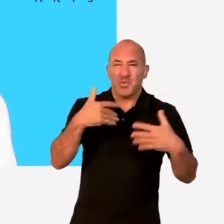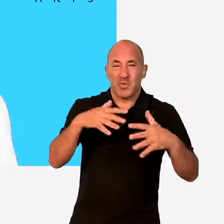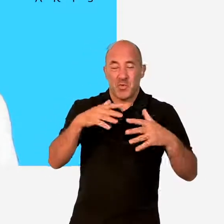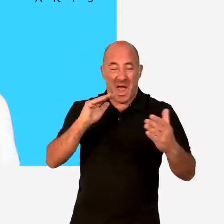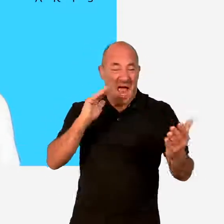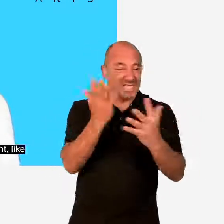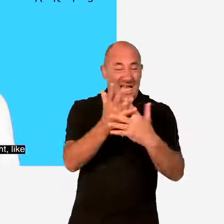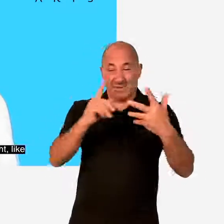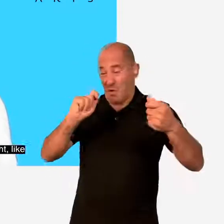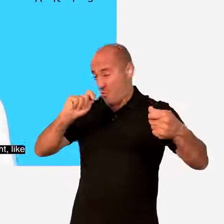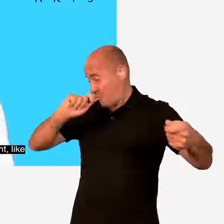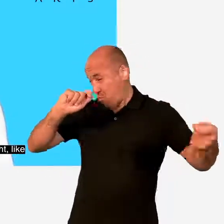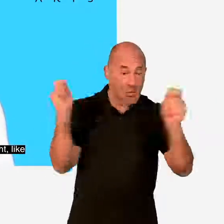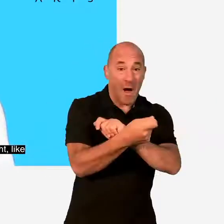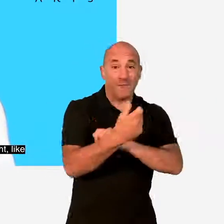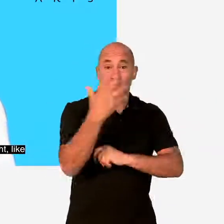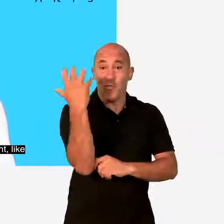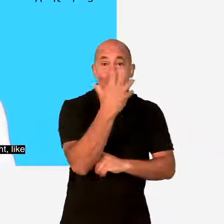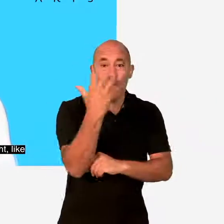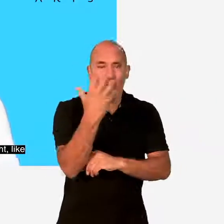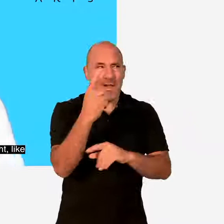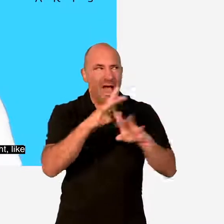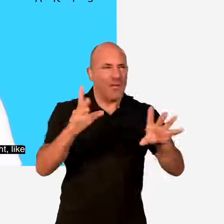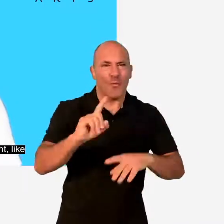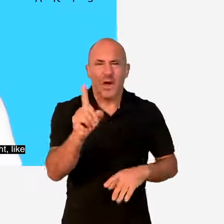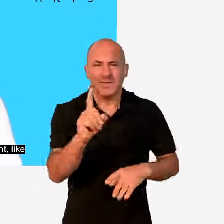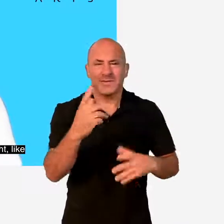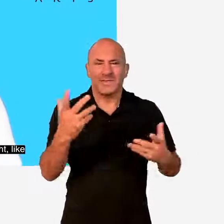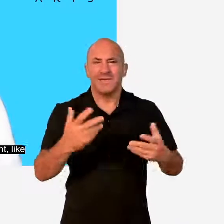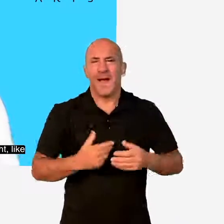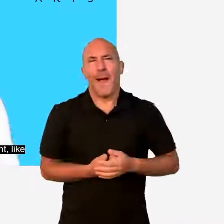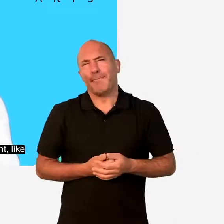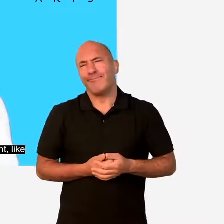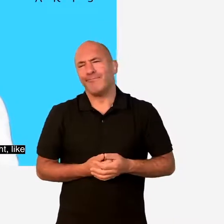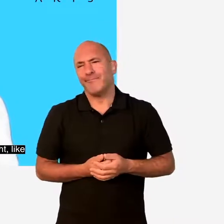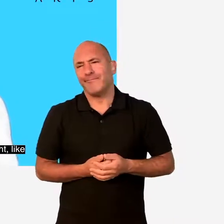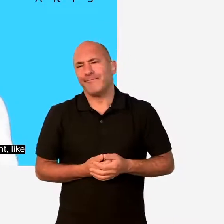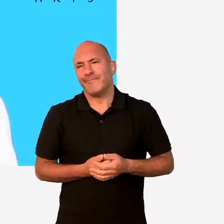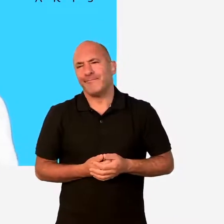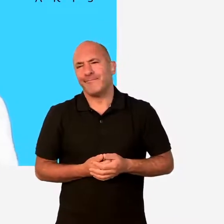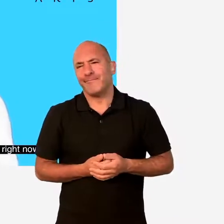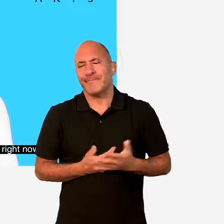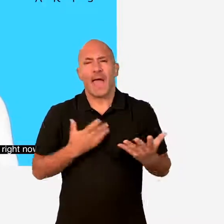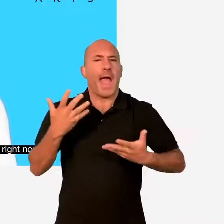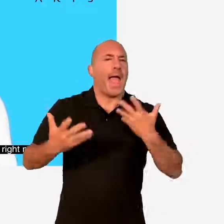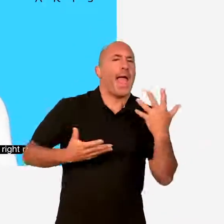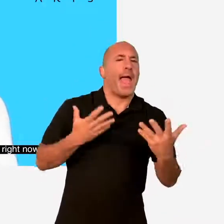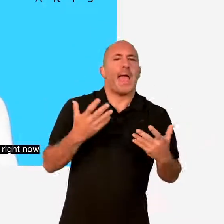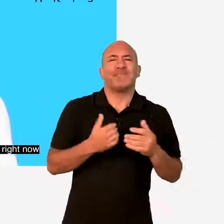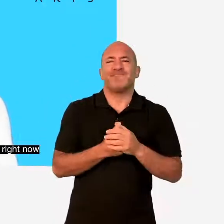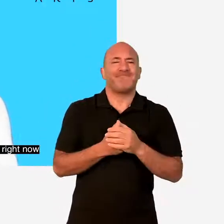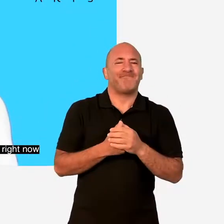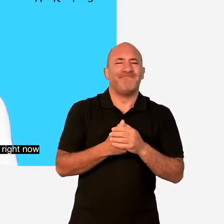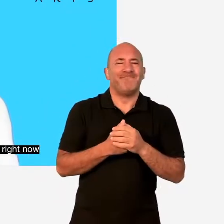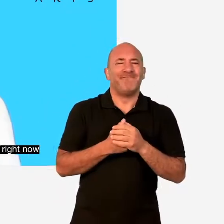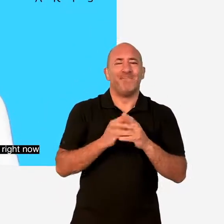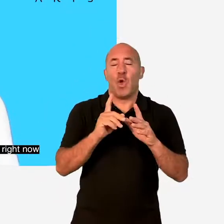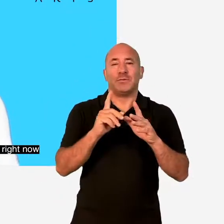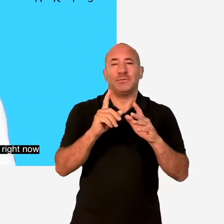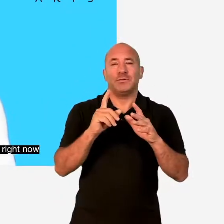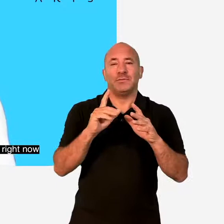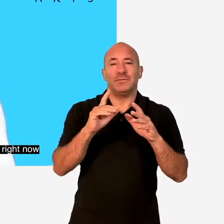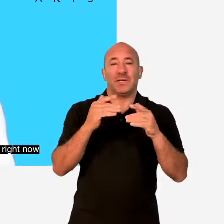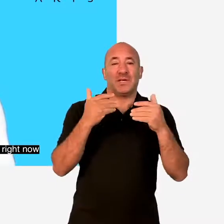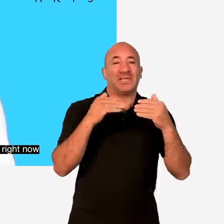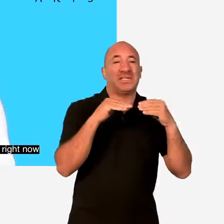often. To ask for sort of like what radical accessibility, right? Like, more than would ever be